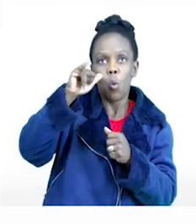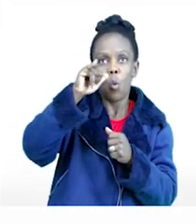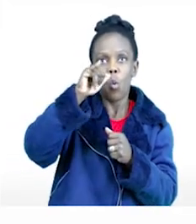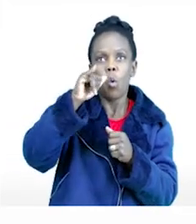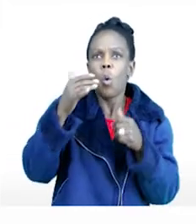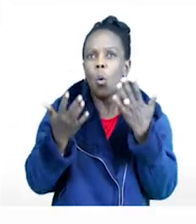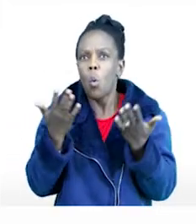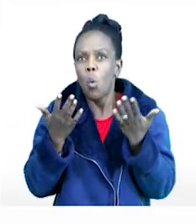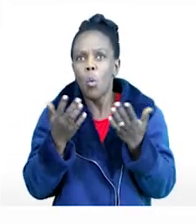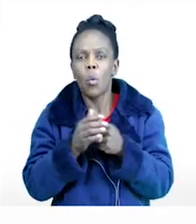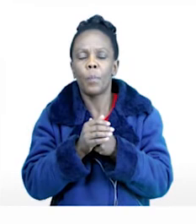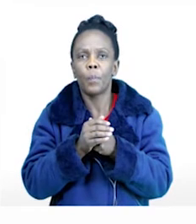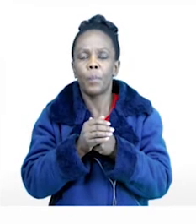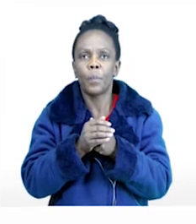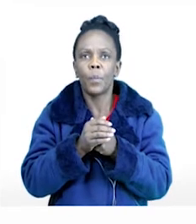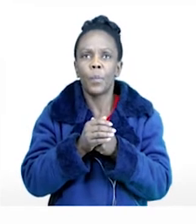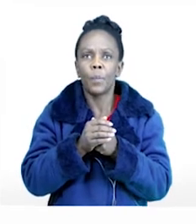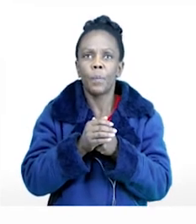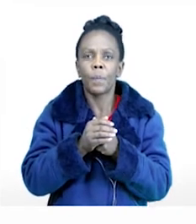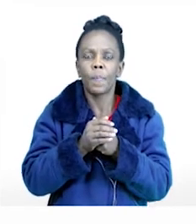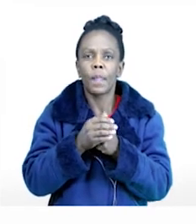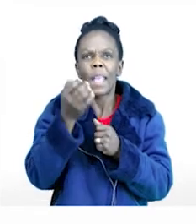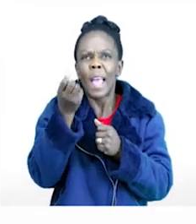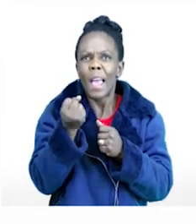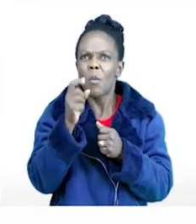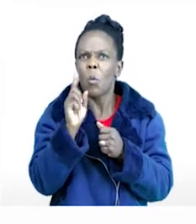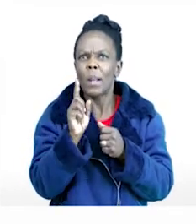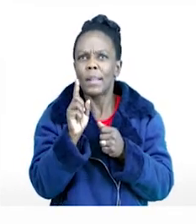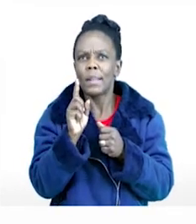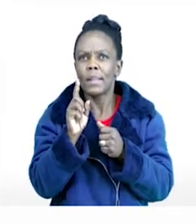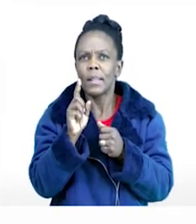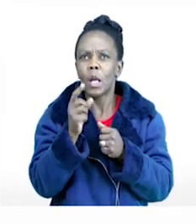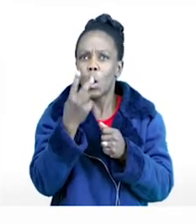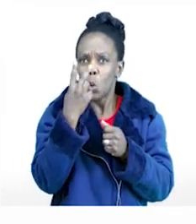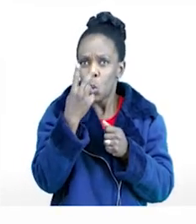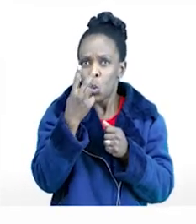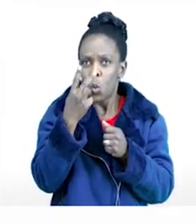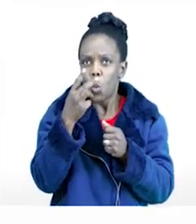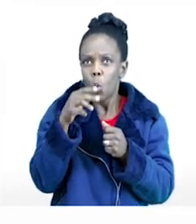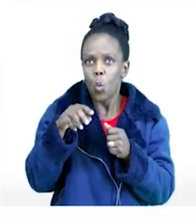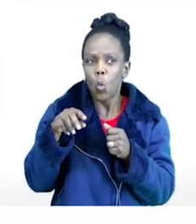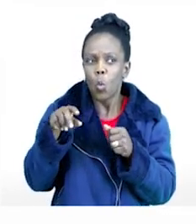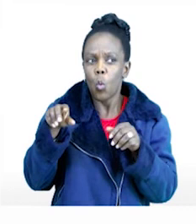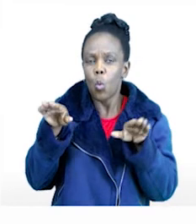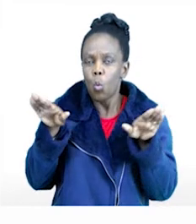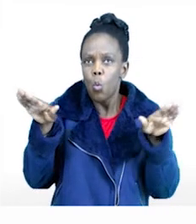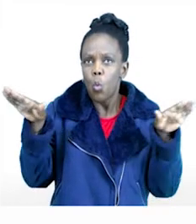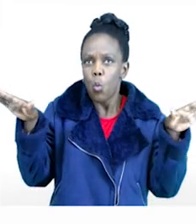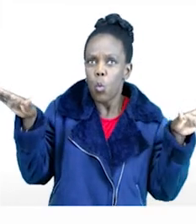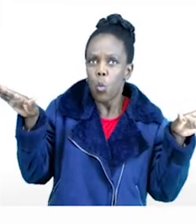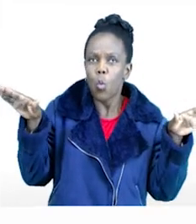aeroplane. Now remember, an aeroplane has 2 wings and the front where the pilot